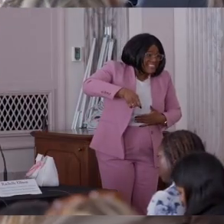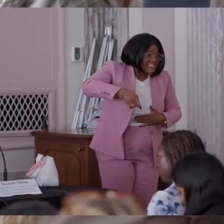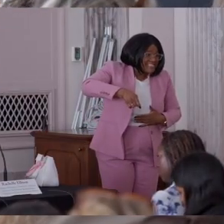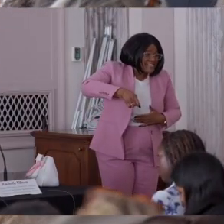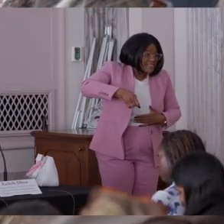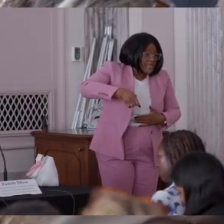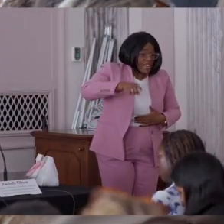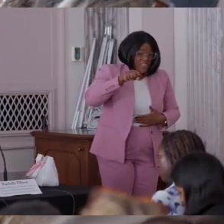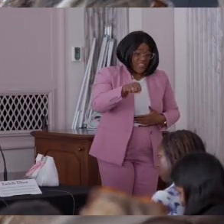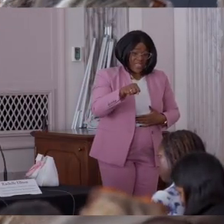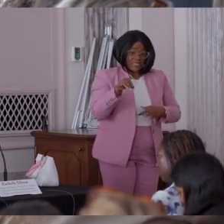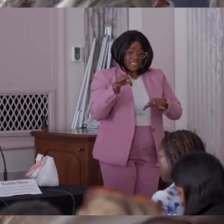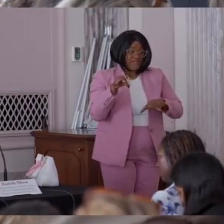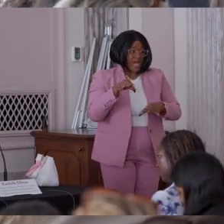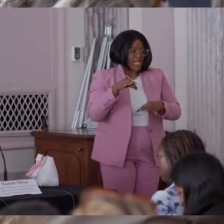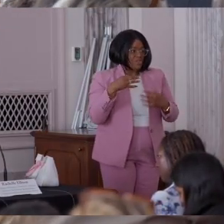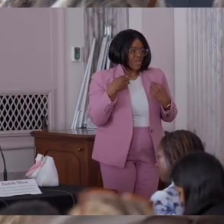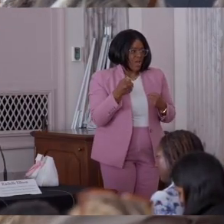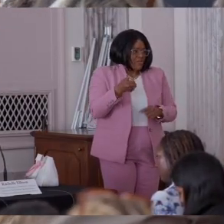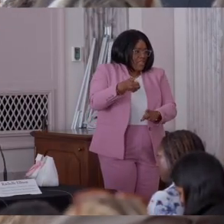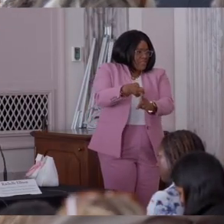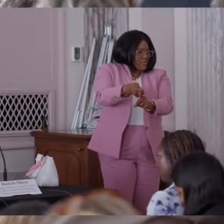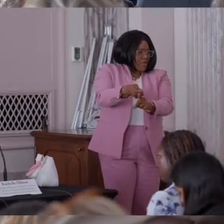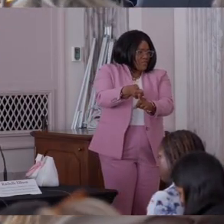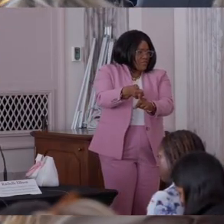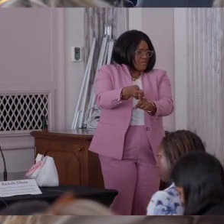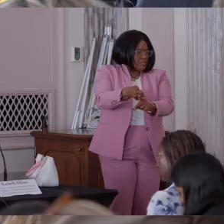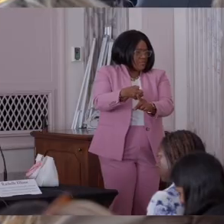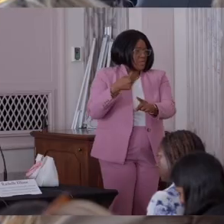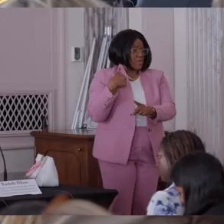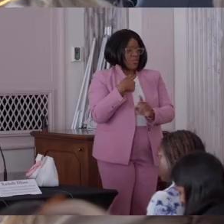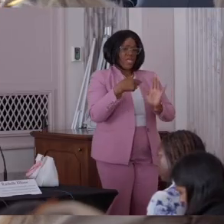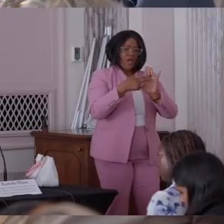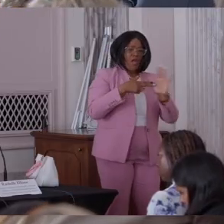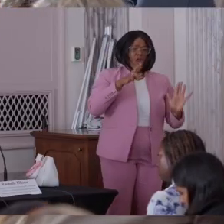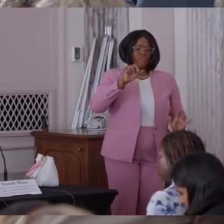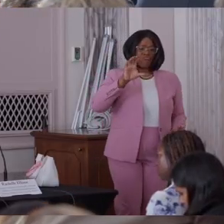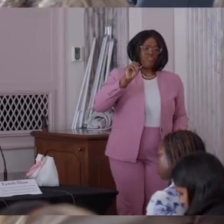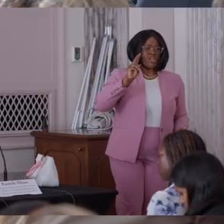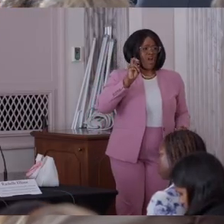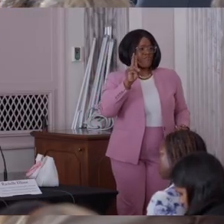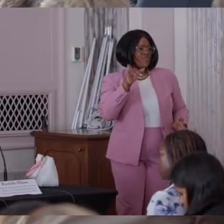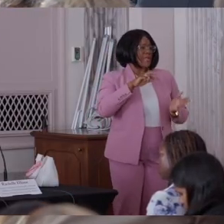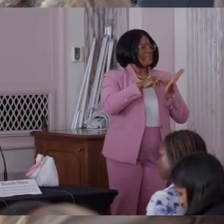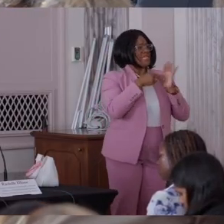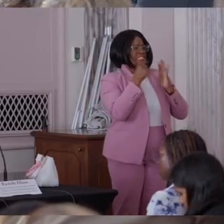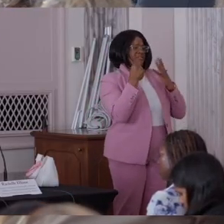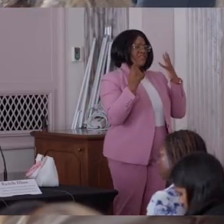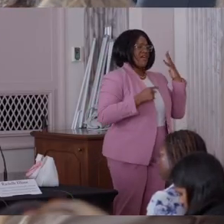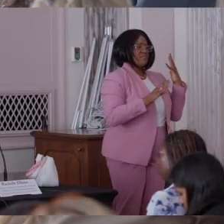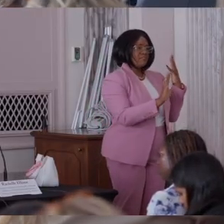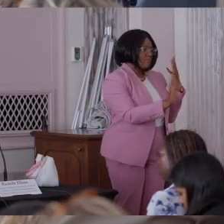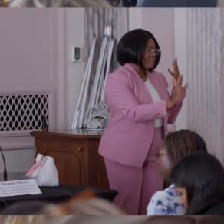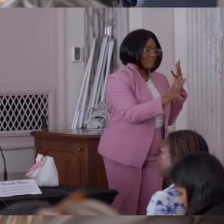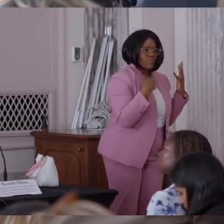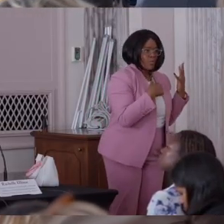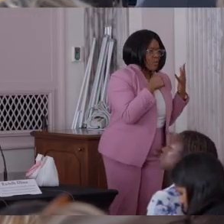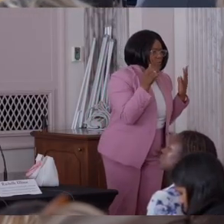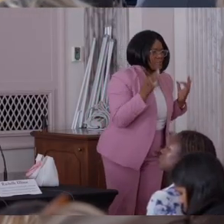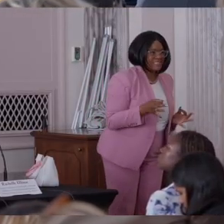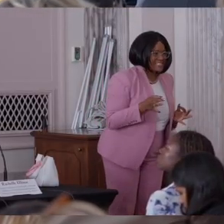as recovery for them, if you have a service team that can respond to that, that's what makes recovery